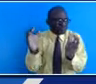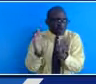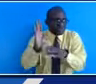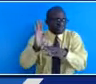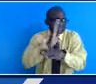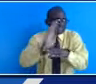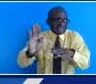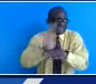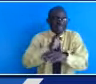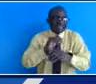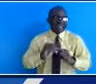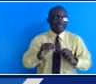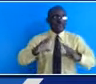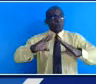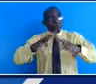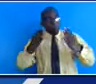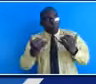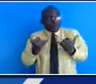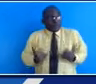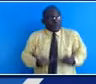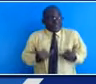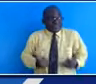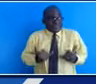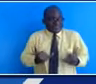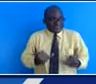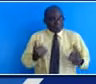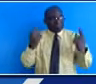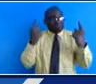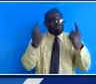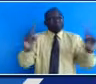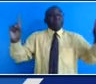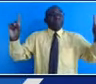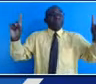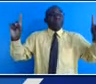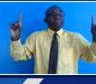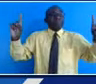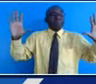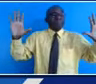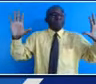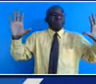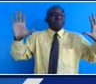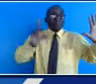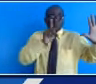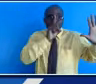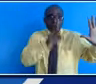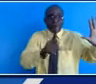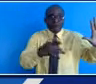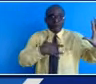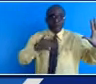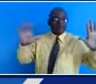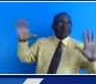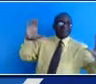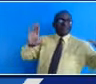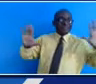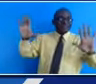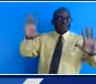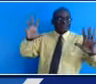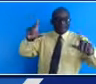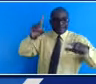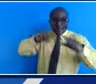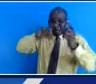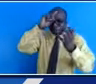very surreal to let people walk into the store after so many days being closed. We've taken our